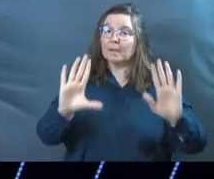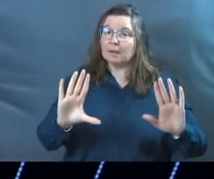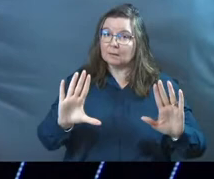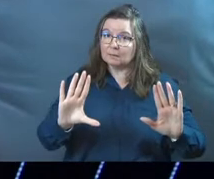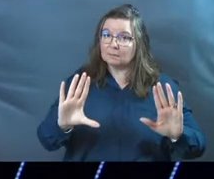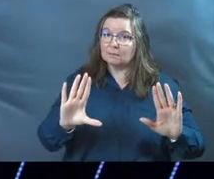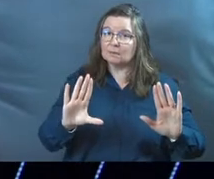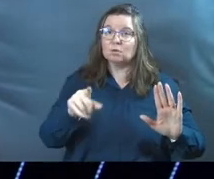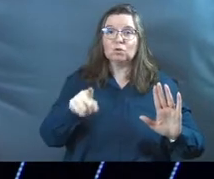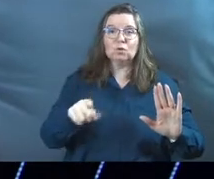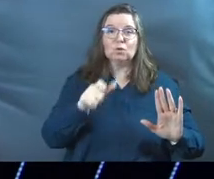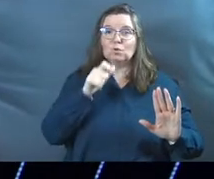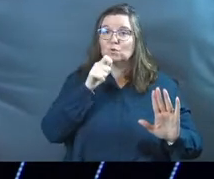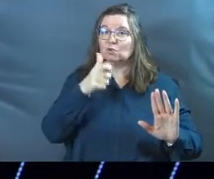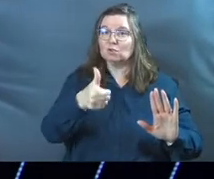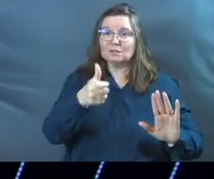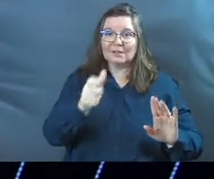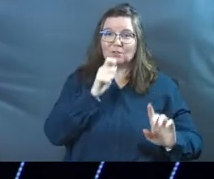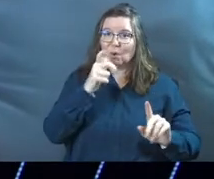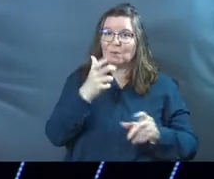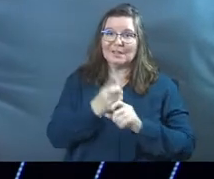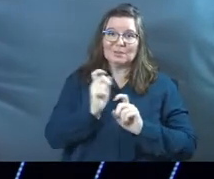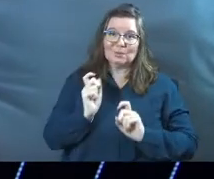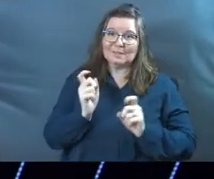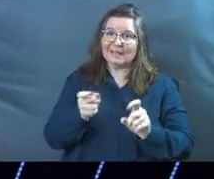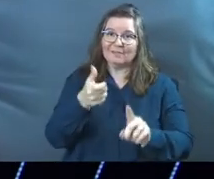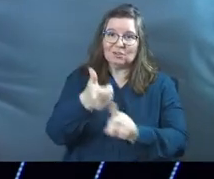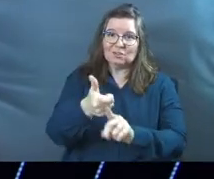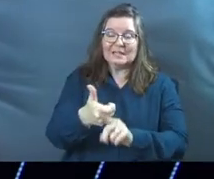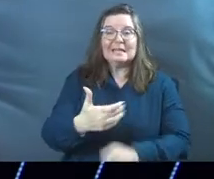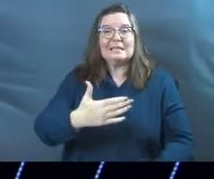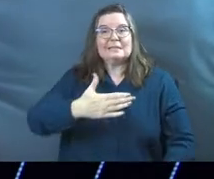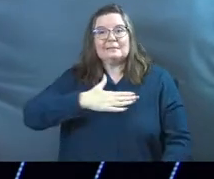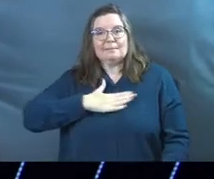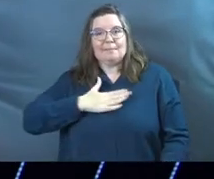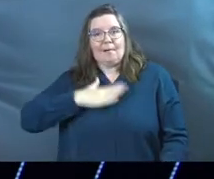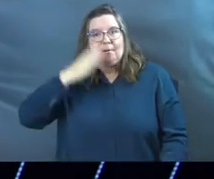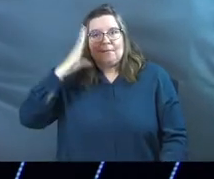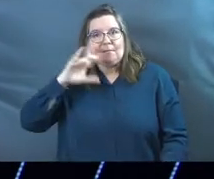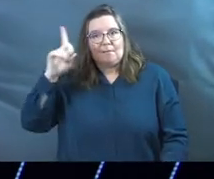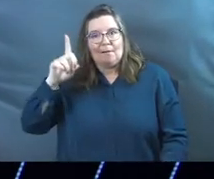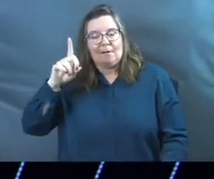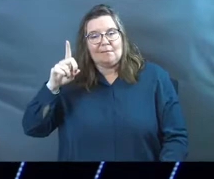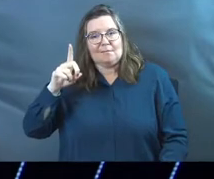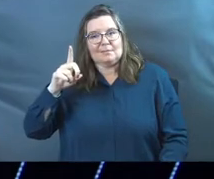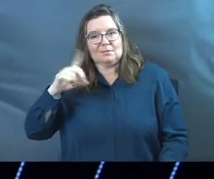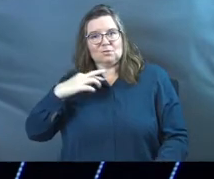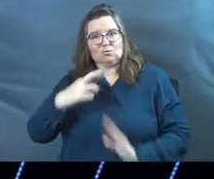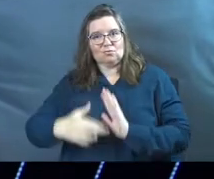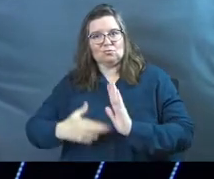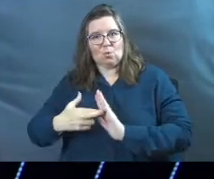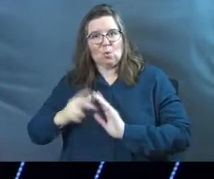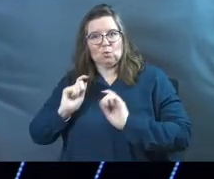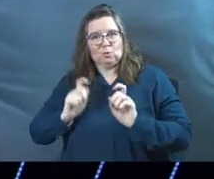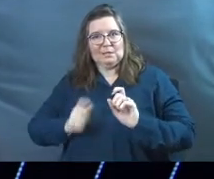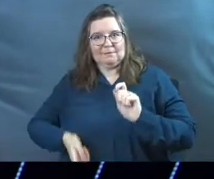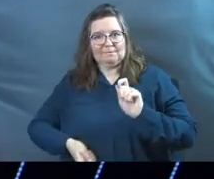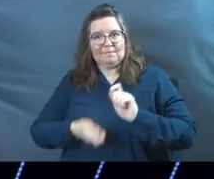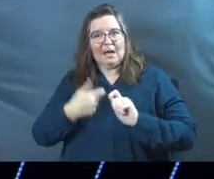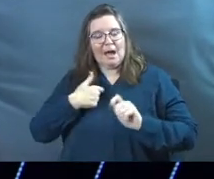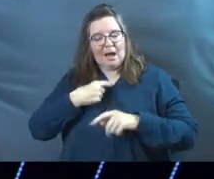the thing. You don't deliver the punishment yourself. It's mine to repay, says the Lord. I'll take care